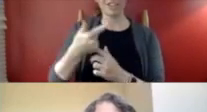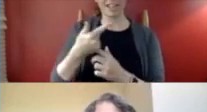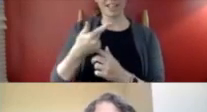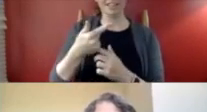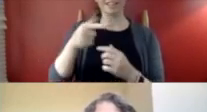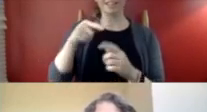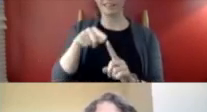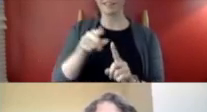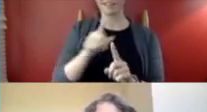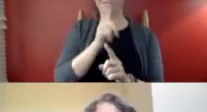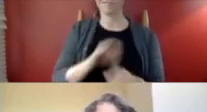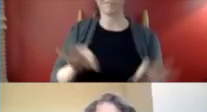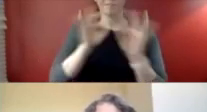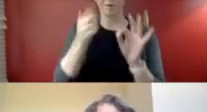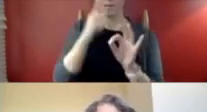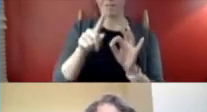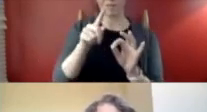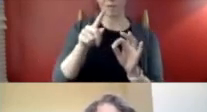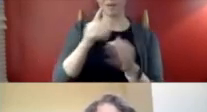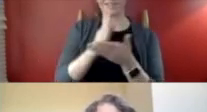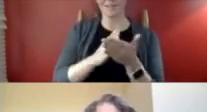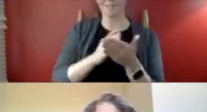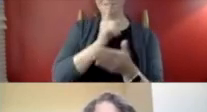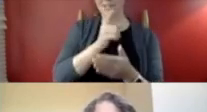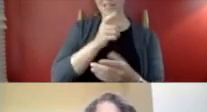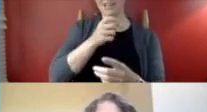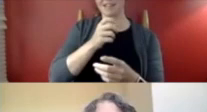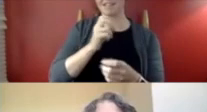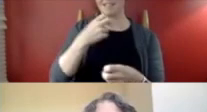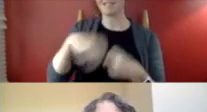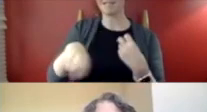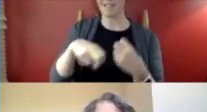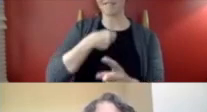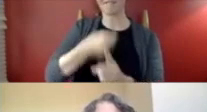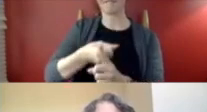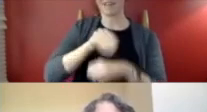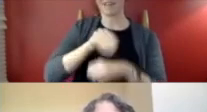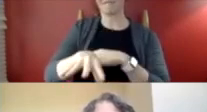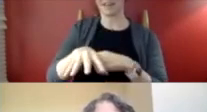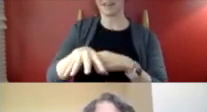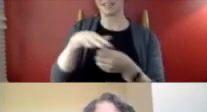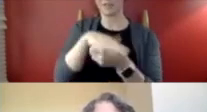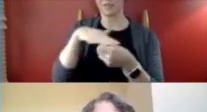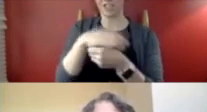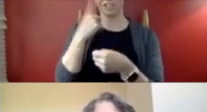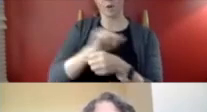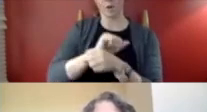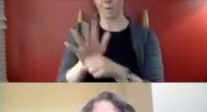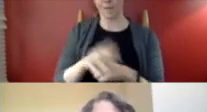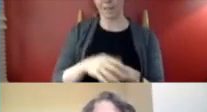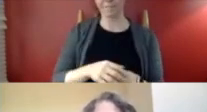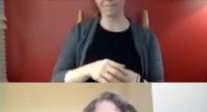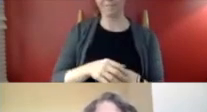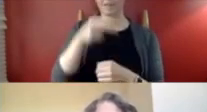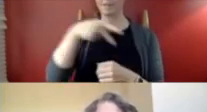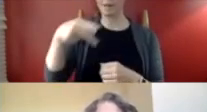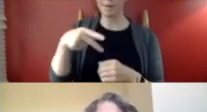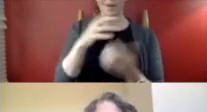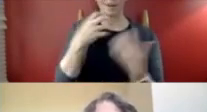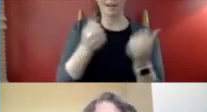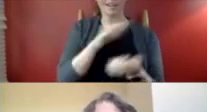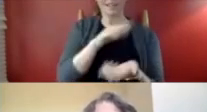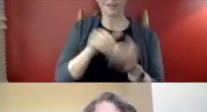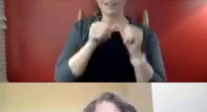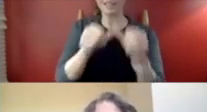centers in some of the hardest hit regions. Despite the regional differences in approach, Planned Parenthood health centers have continued to meet patients' needs